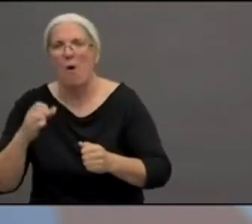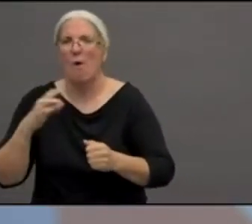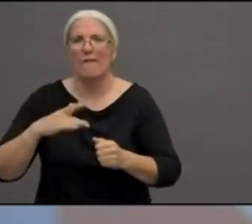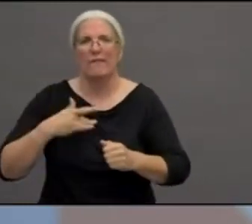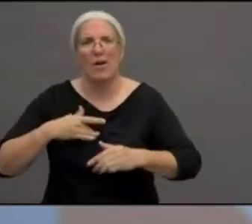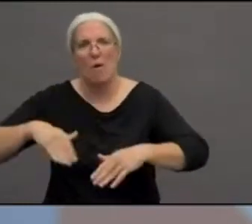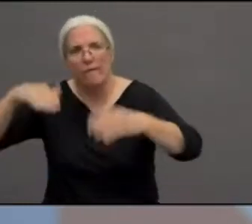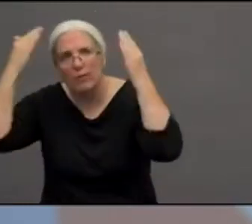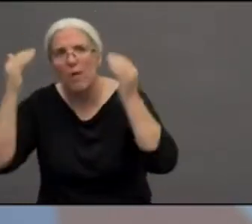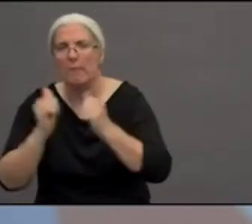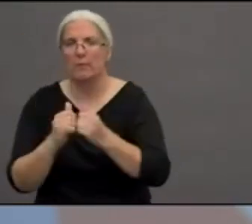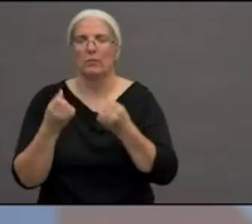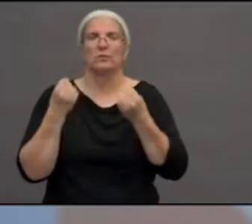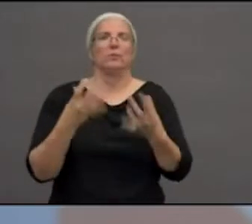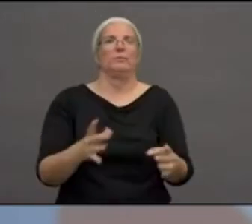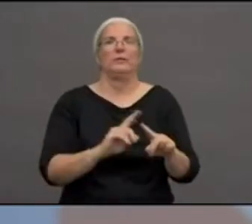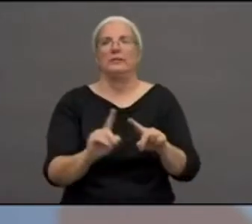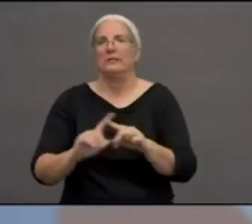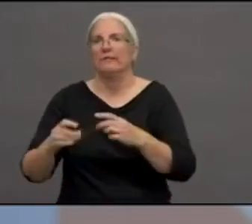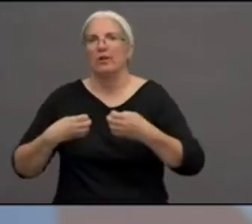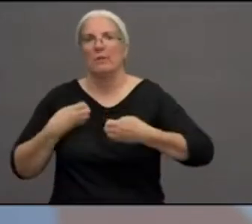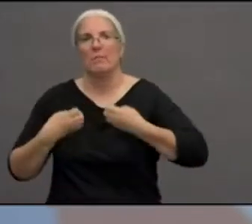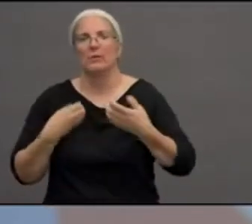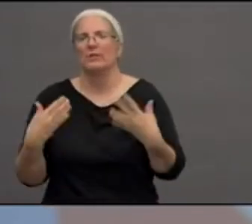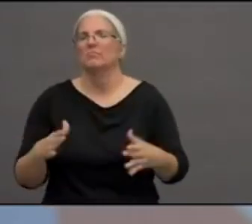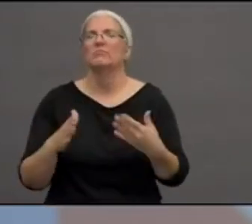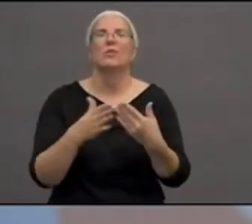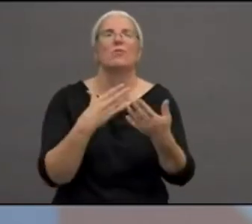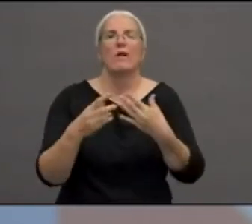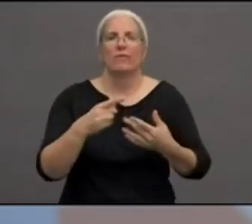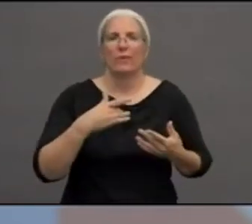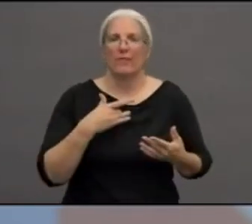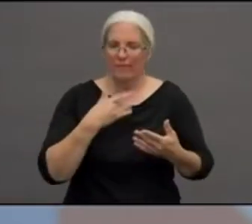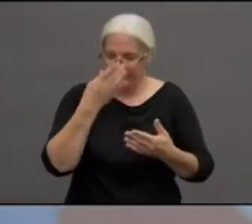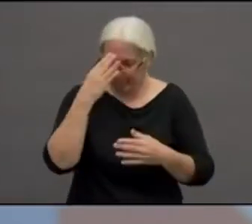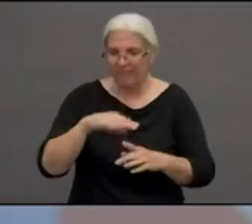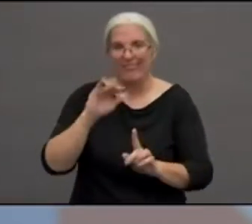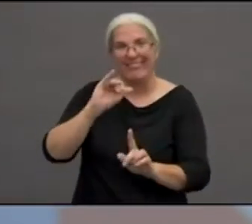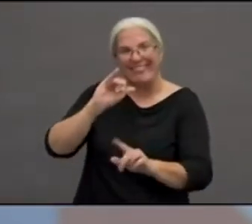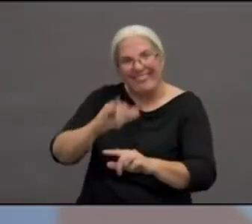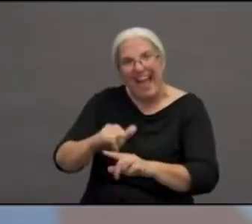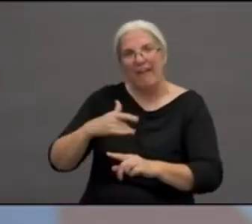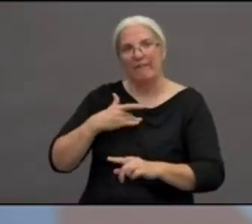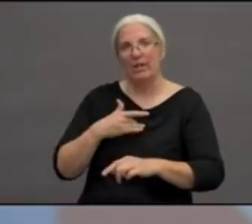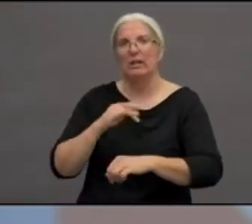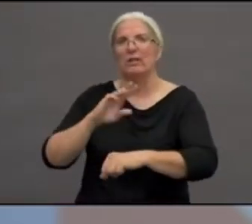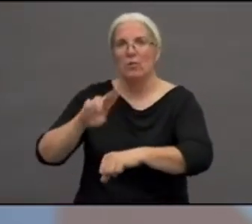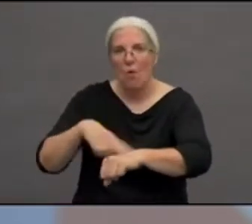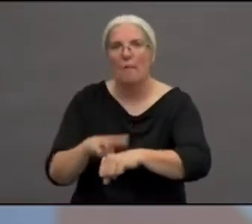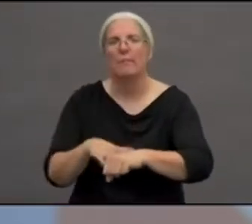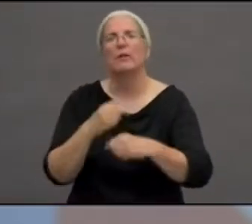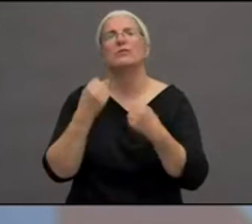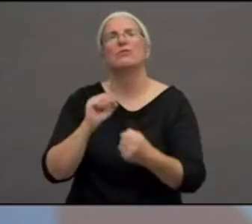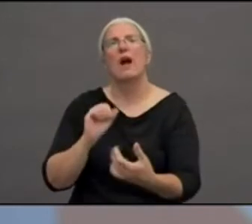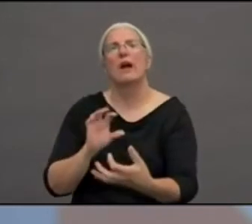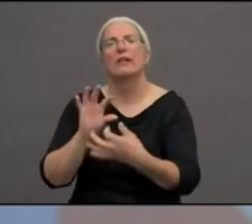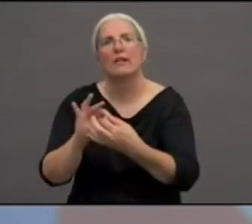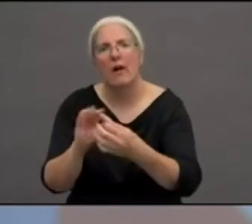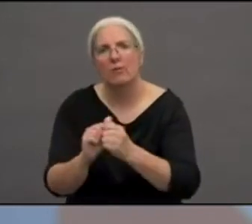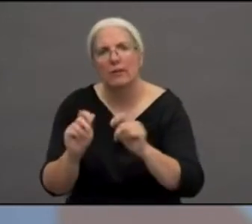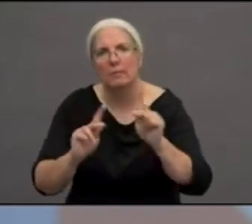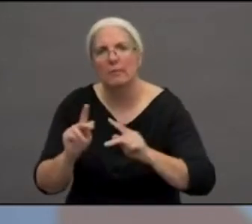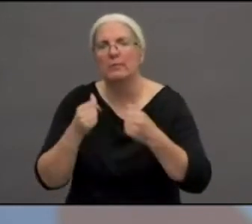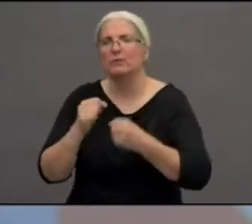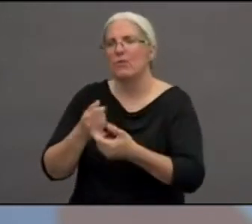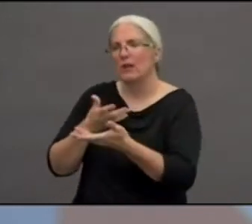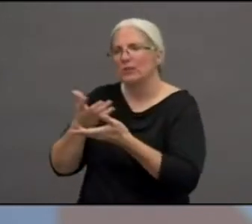emotion, but whatever you feel is normal. And connecting and talking with people about your grief and about your